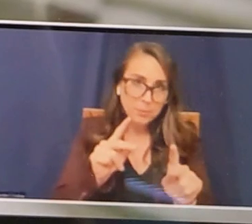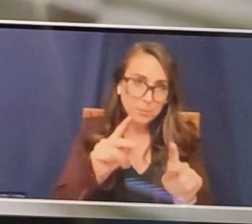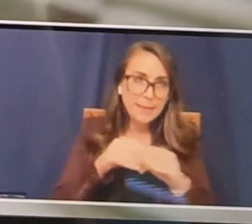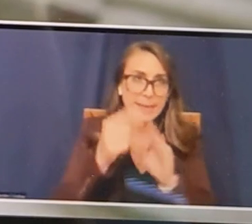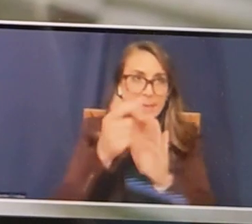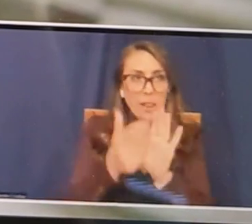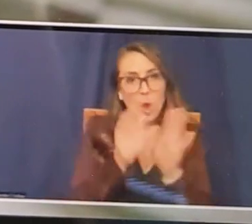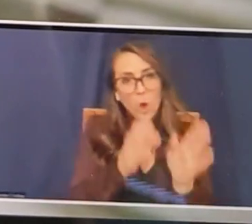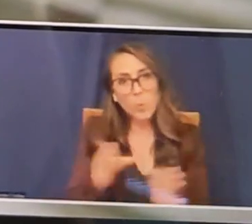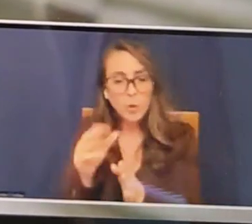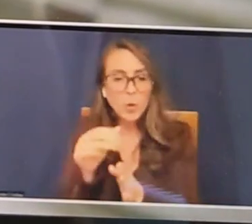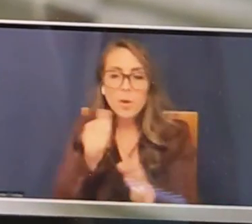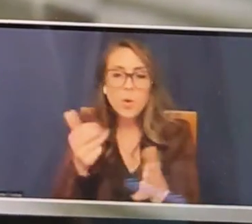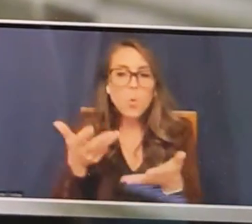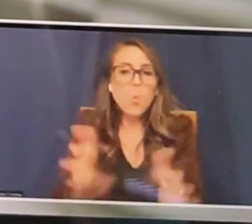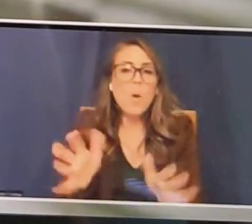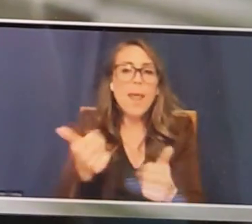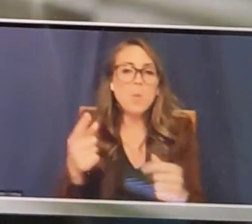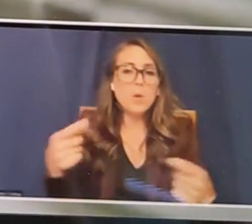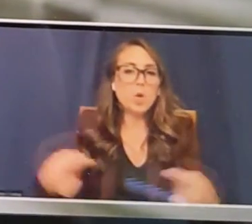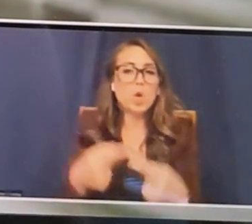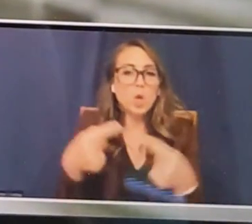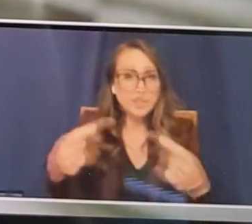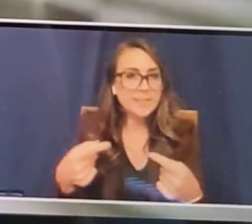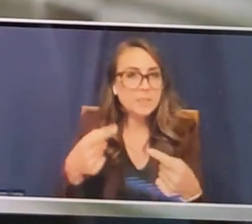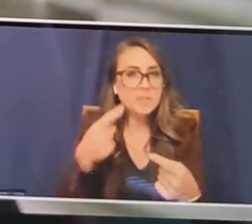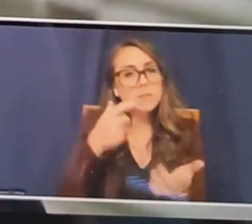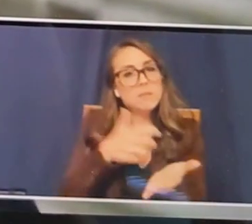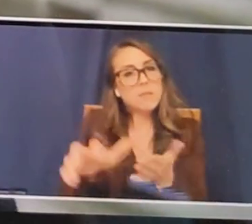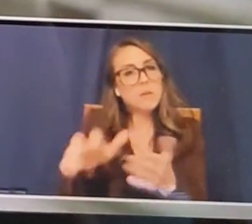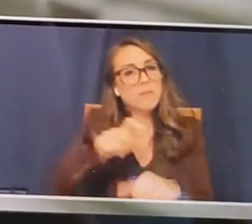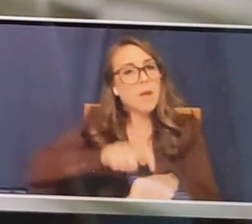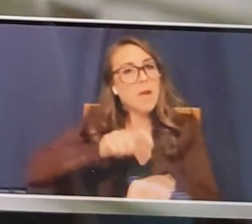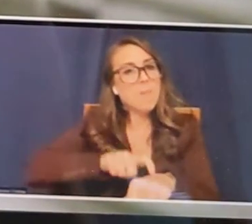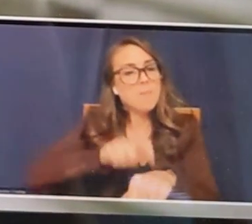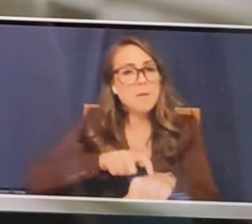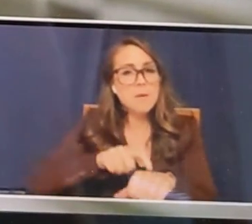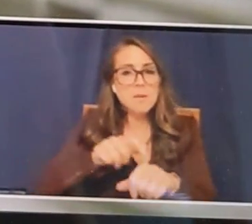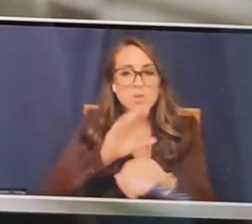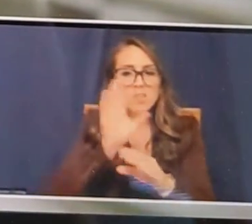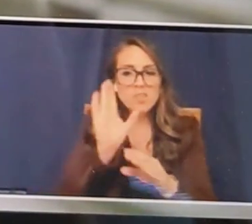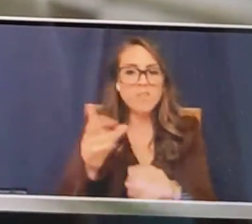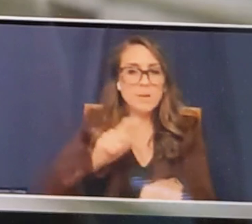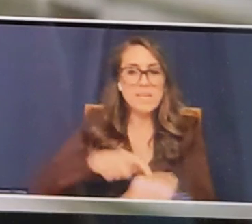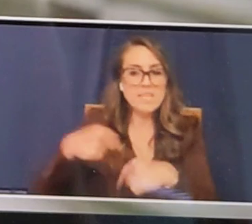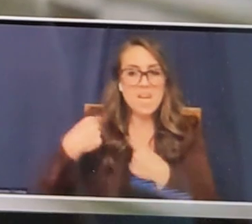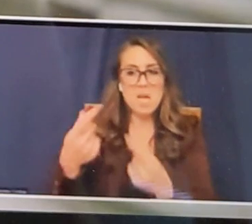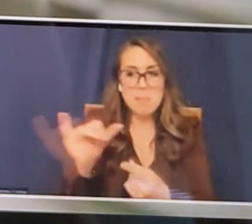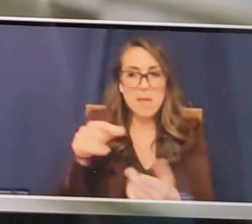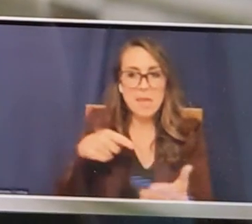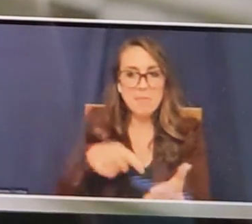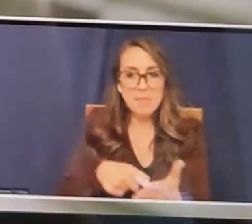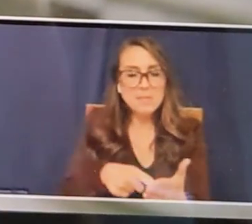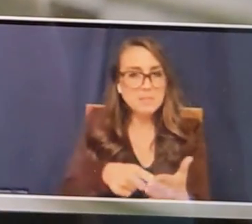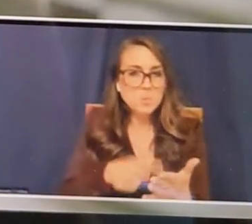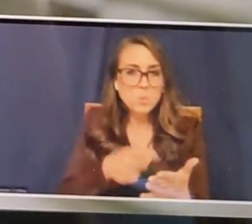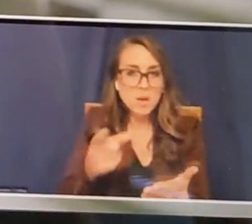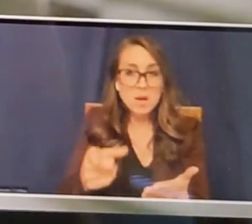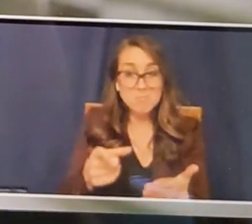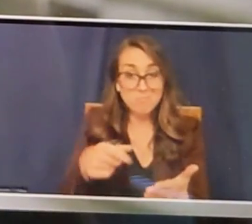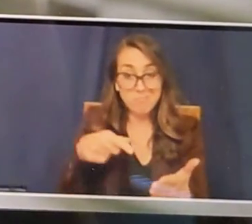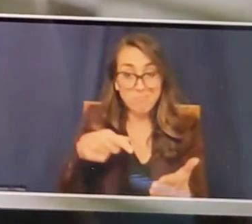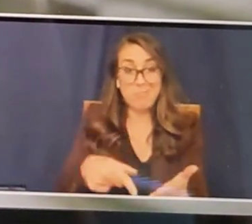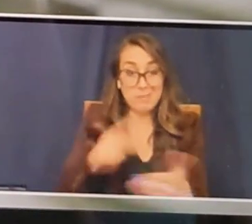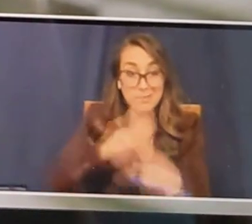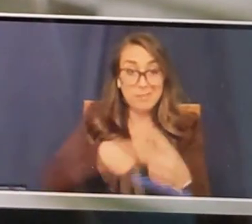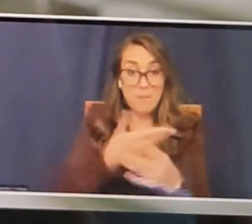want anybody hurt. It's a very tough period of time. There's never been a time like this where such a thing happened, where